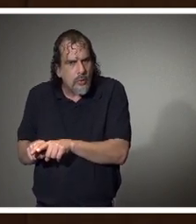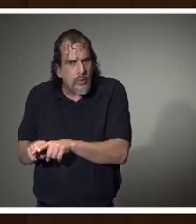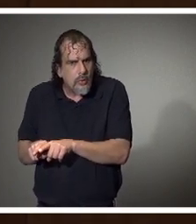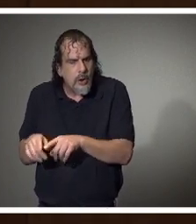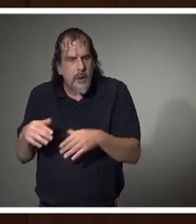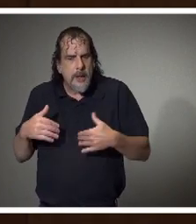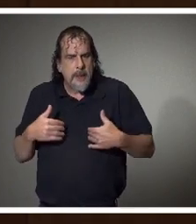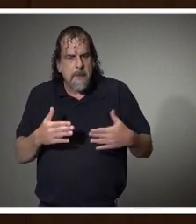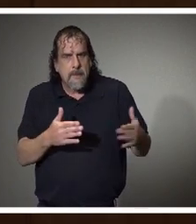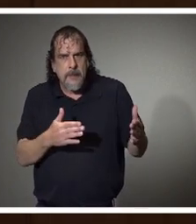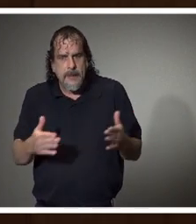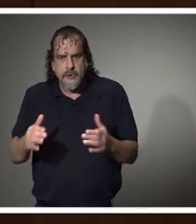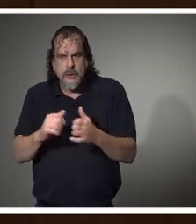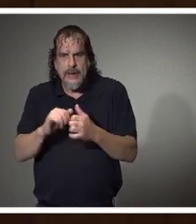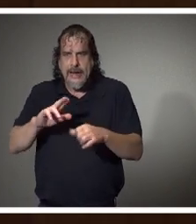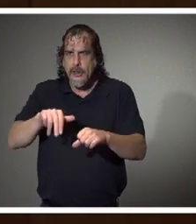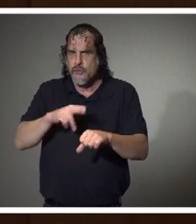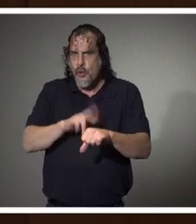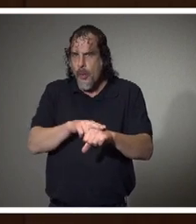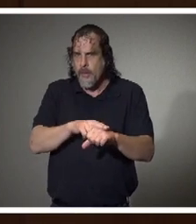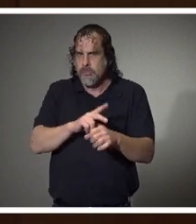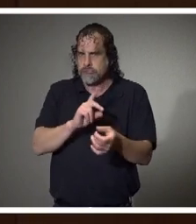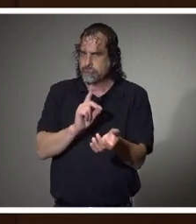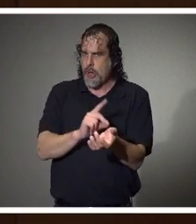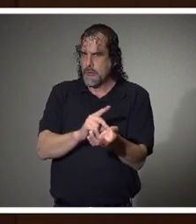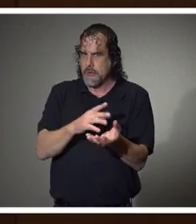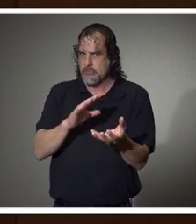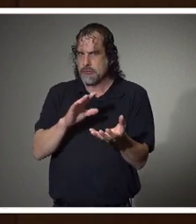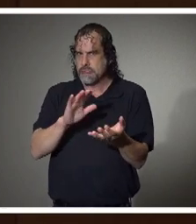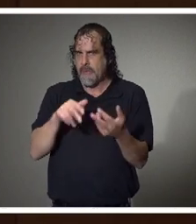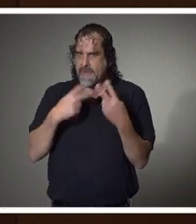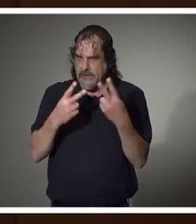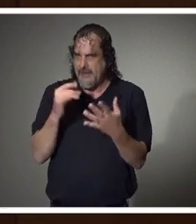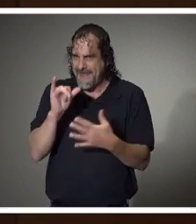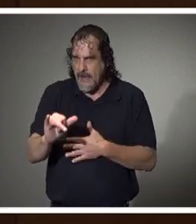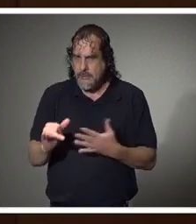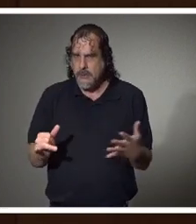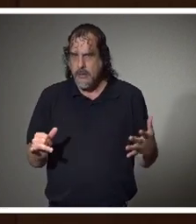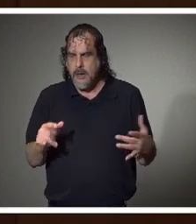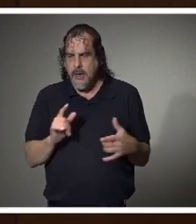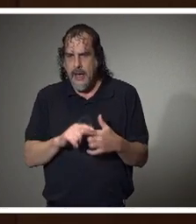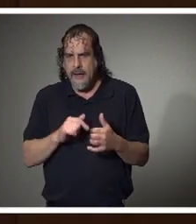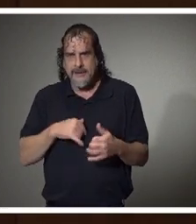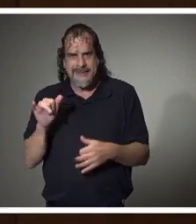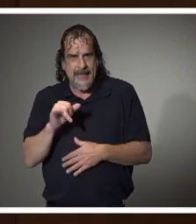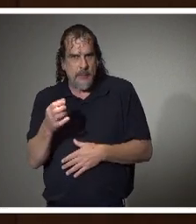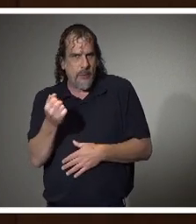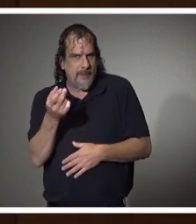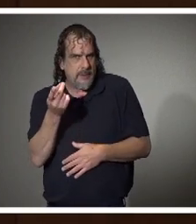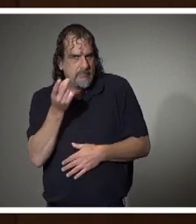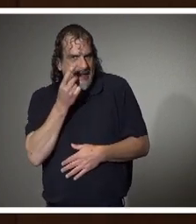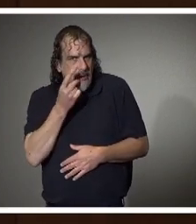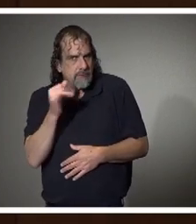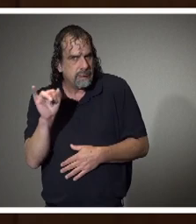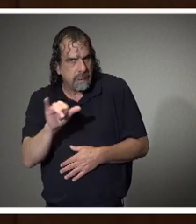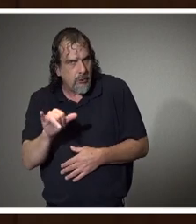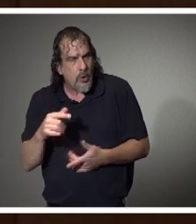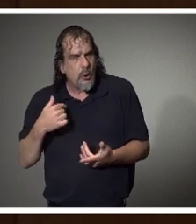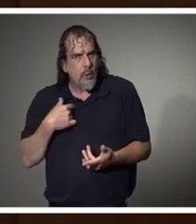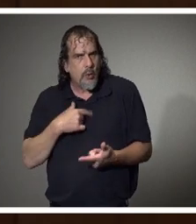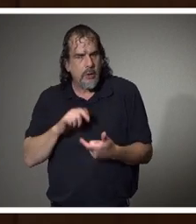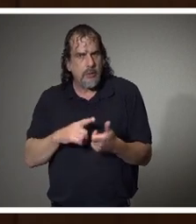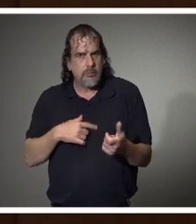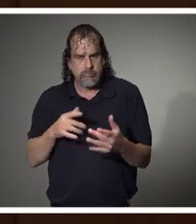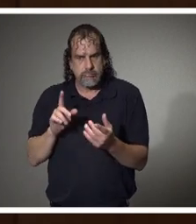getting back to normal medical care sort of scenario. And the same sort of process is happening with the Board of Dental Examiners so that we can get back to much